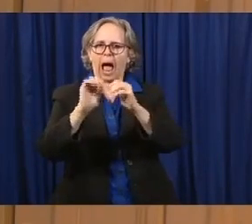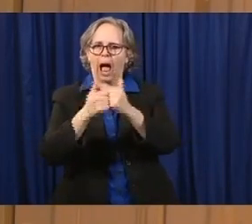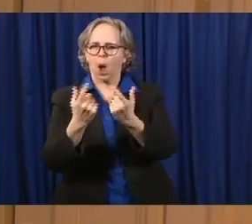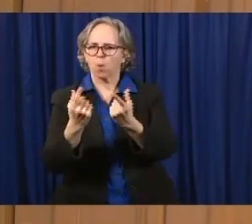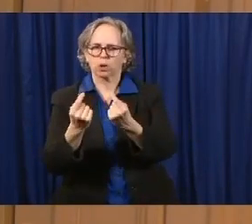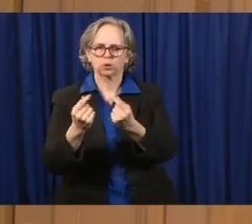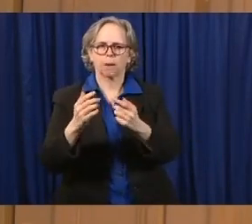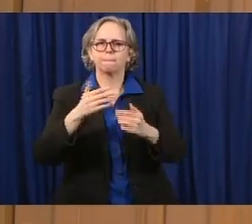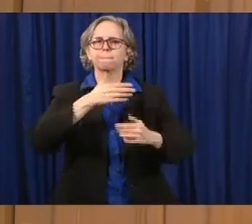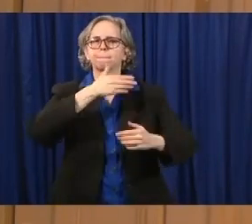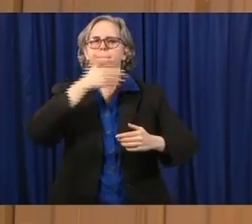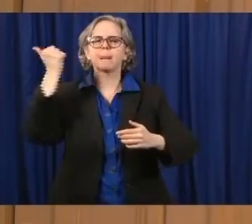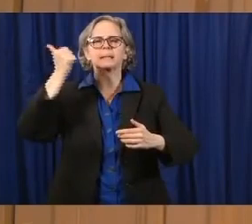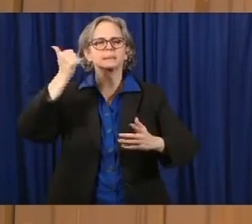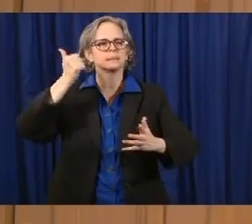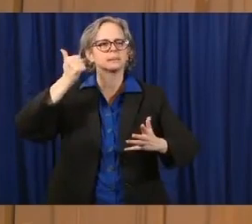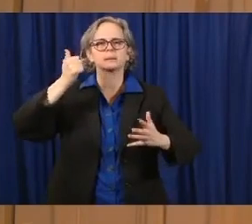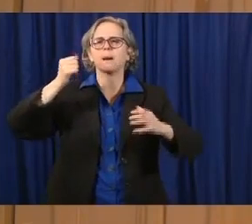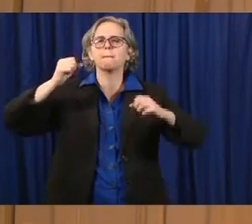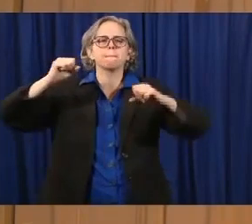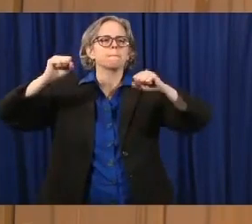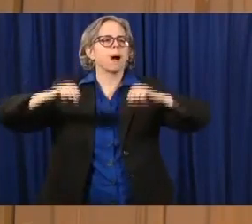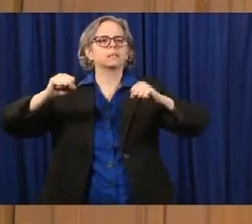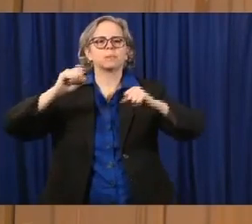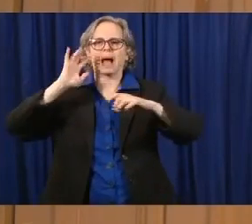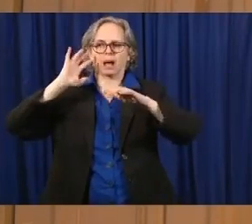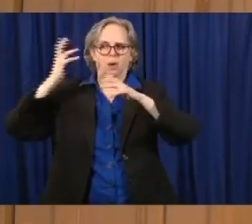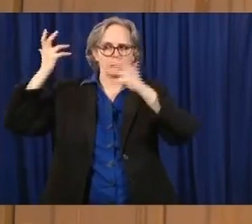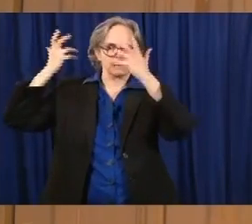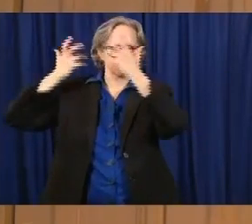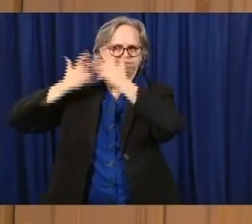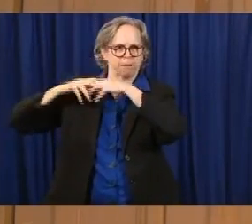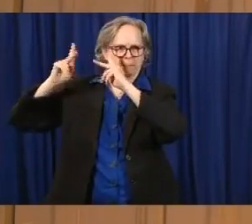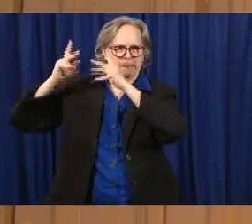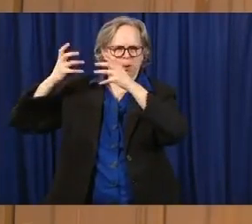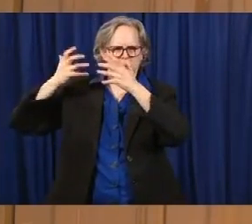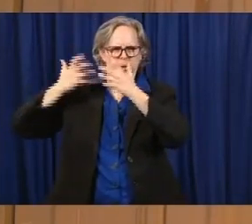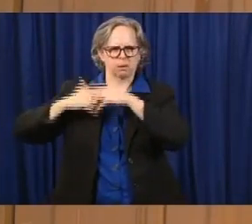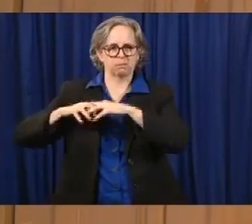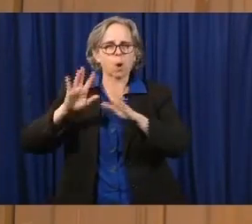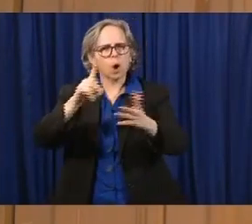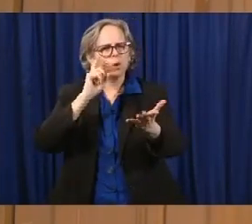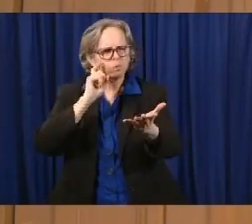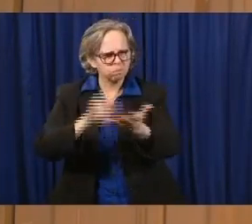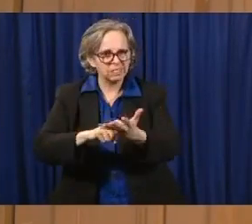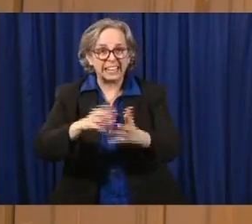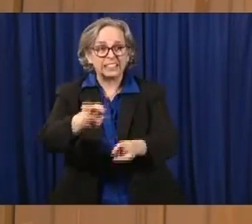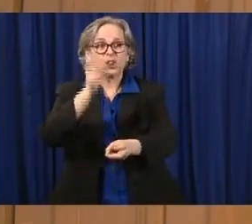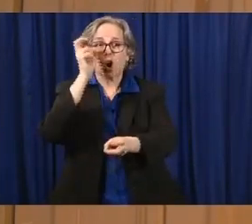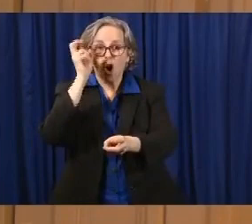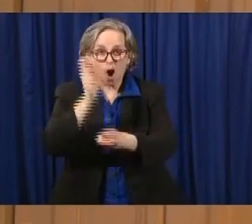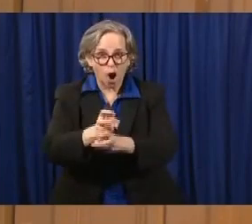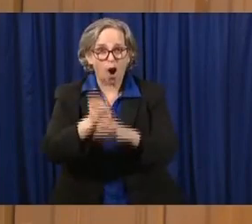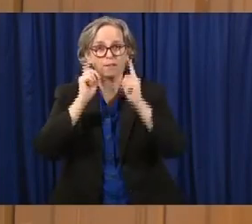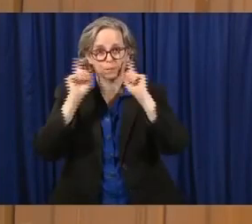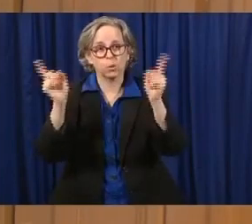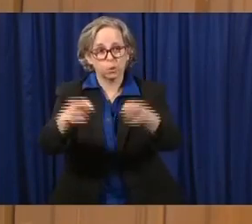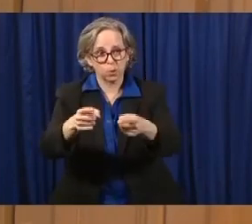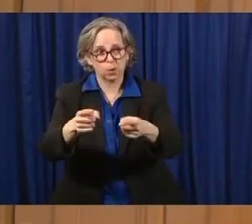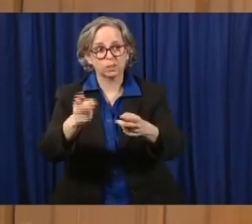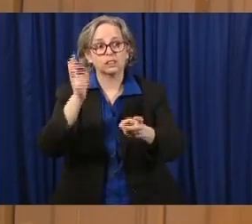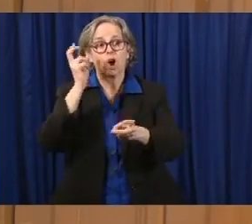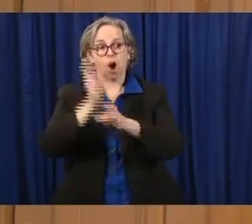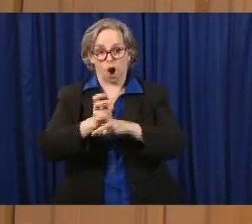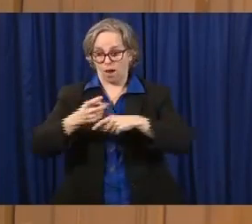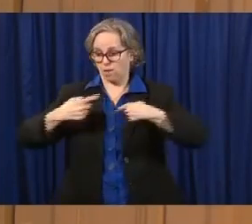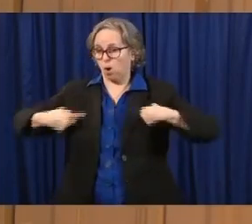want to acknowledge just how absolutely hard this is for you, and it's hard for all of us, but we're going to stick with you on it.